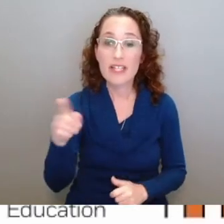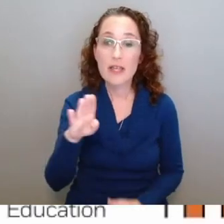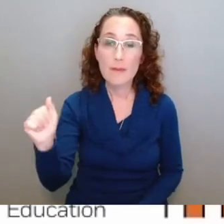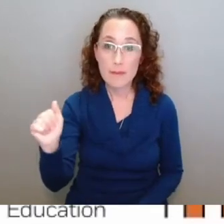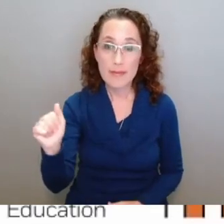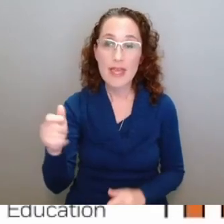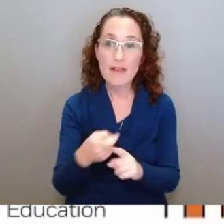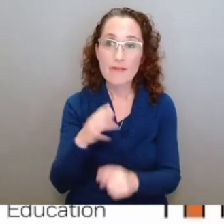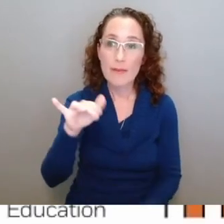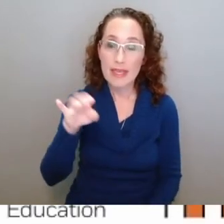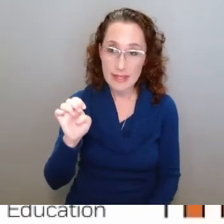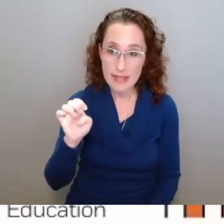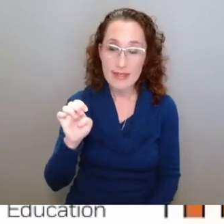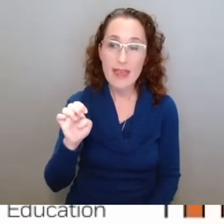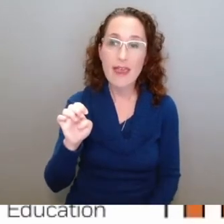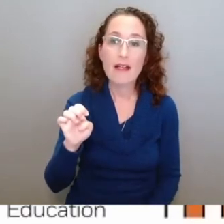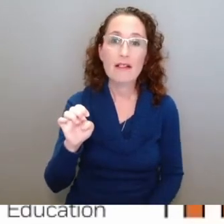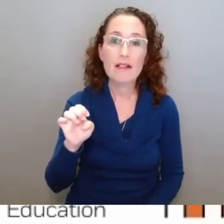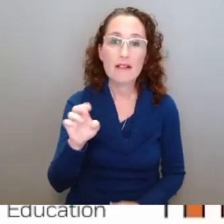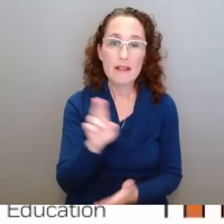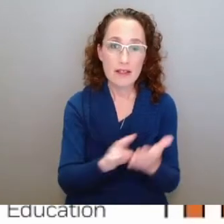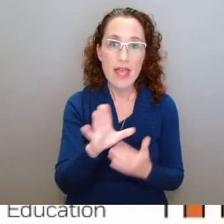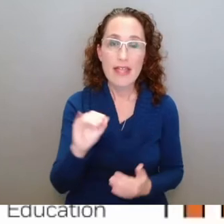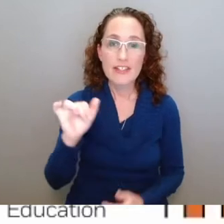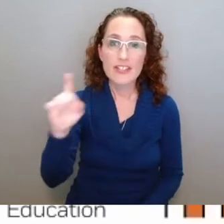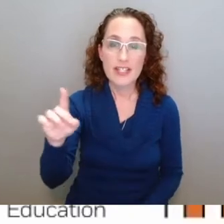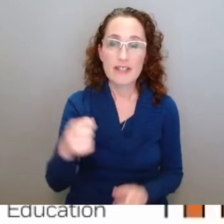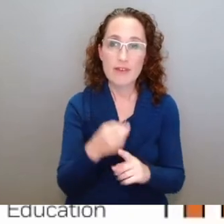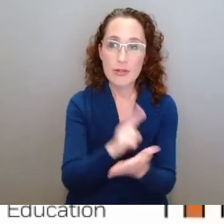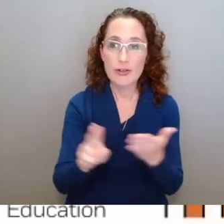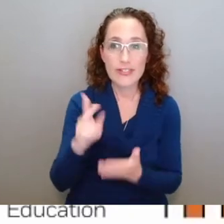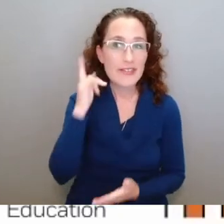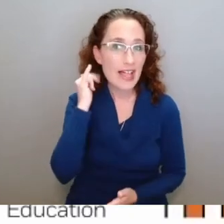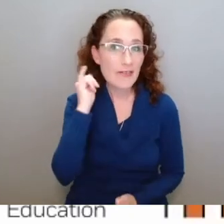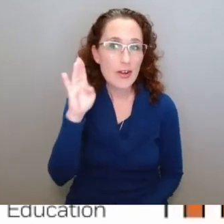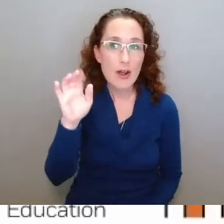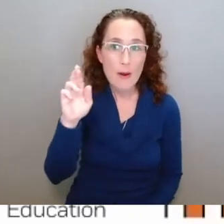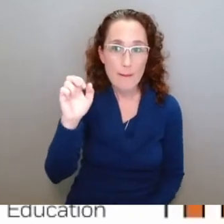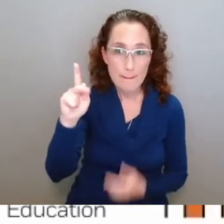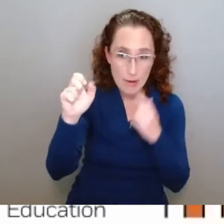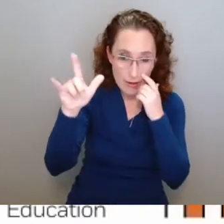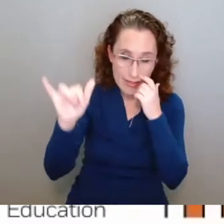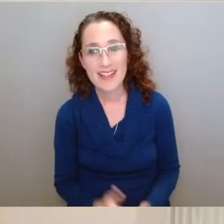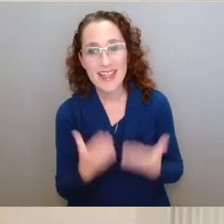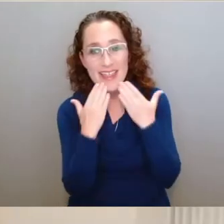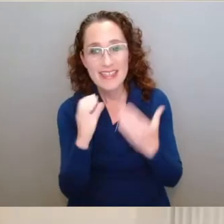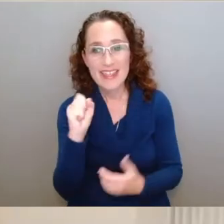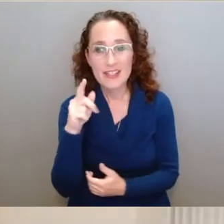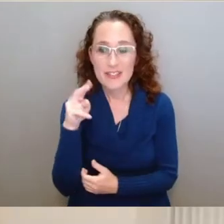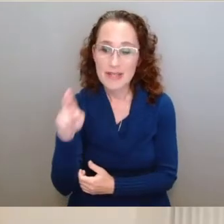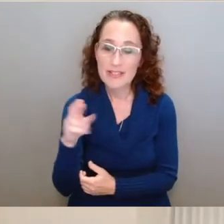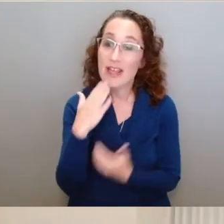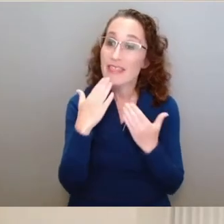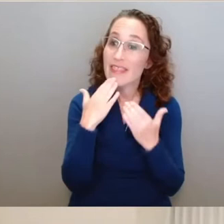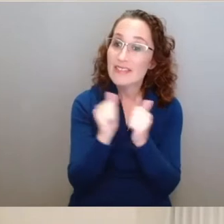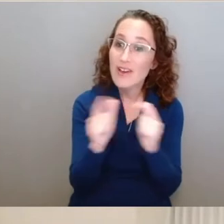Yale University and a JD from the University of California, Berkeley. Heather, we are thrilled to have you here with us today. Thanks to